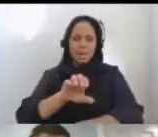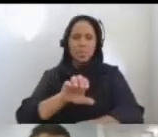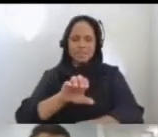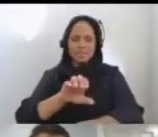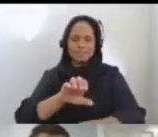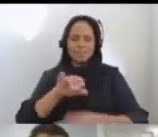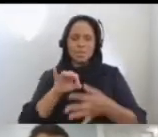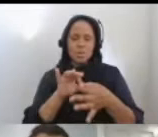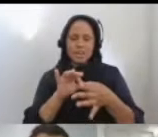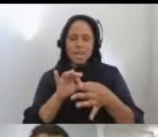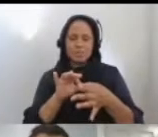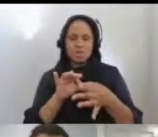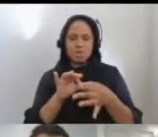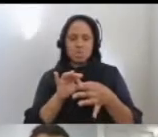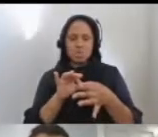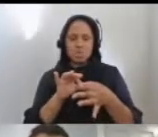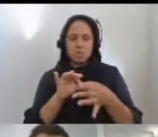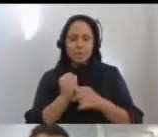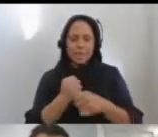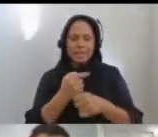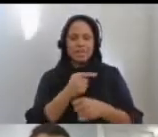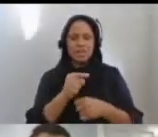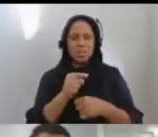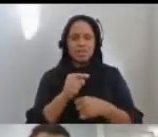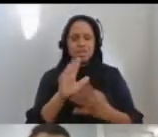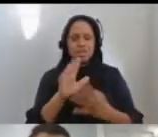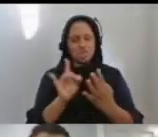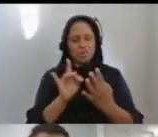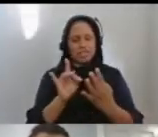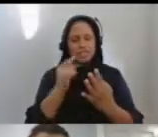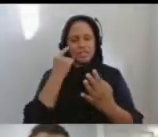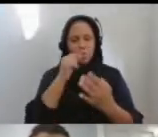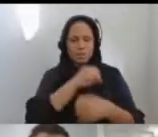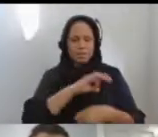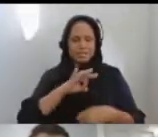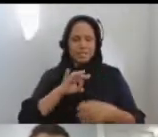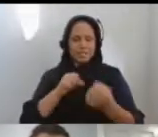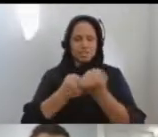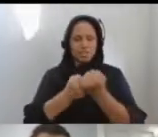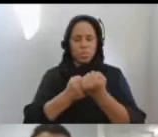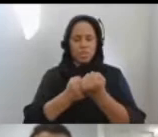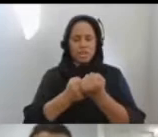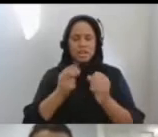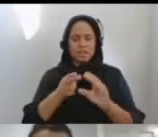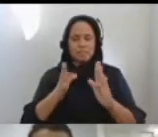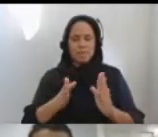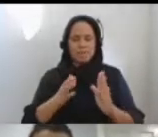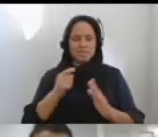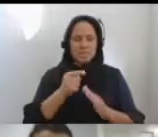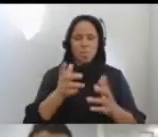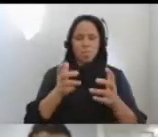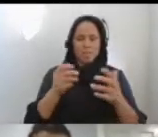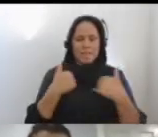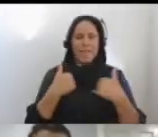it comes to making these types of choices for the staffing supports that the participant really wants to have around